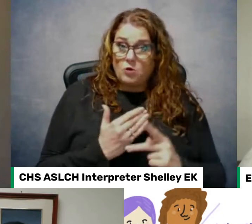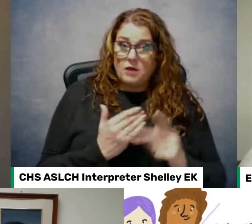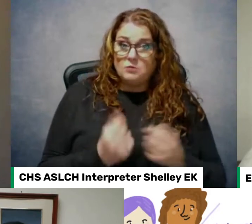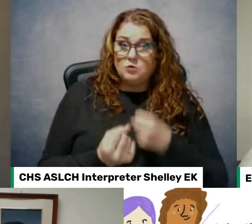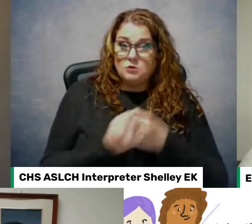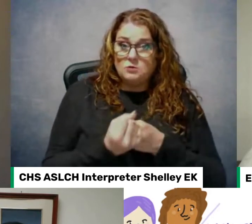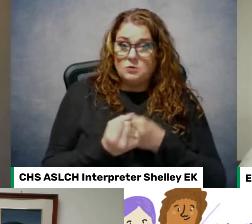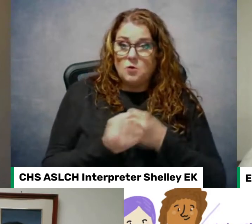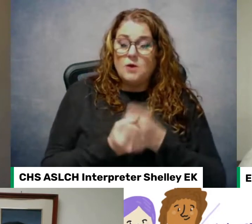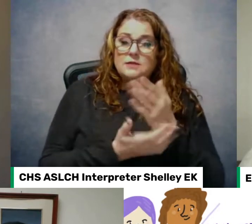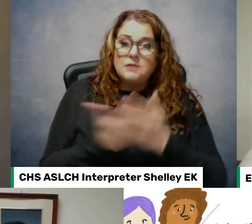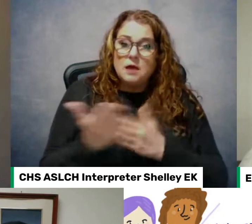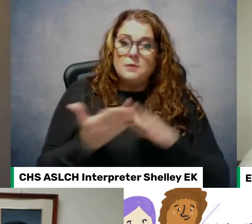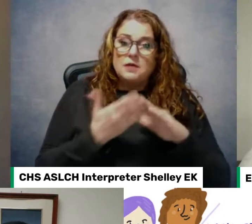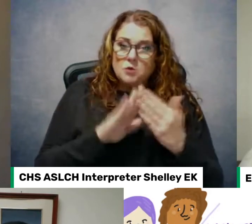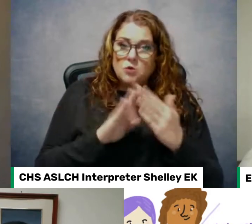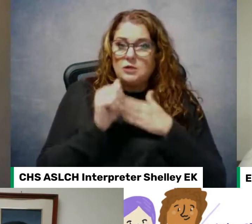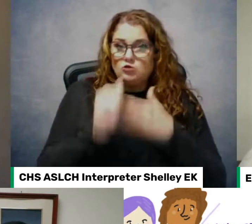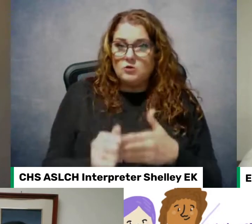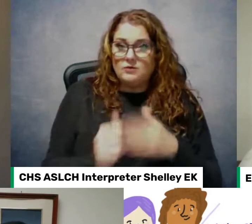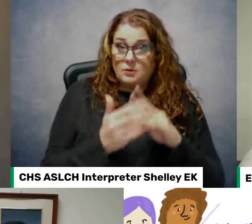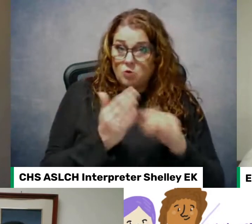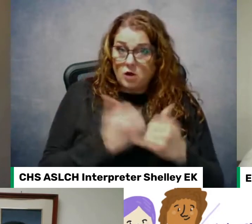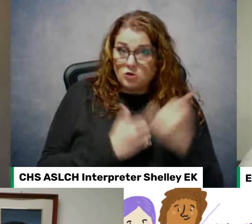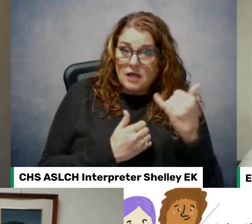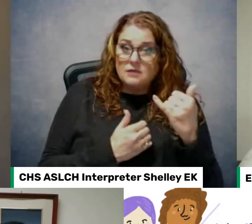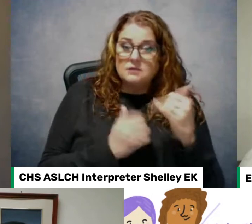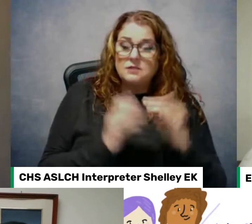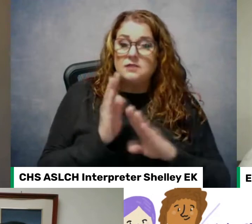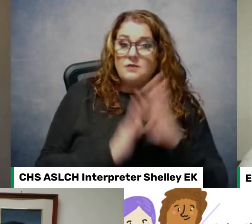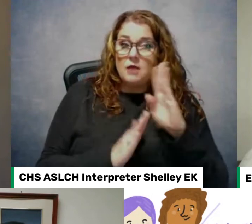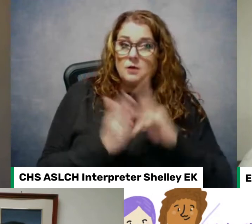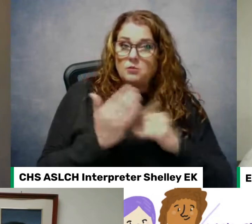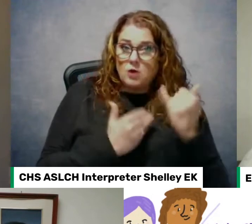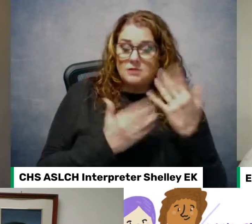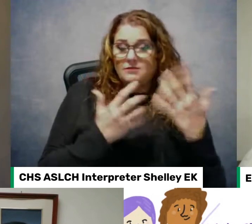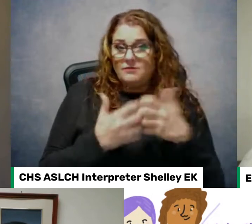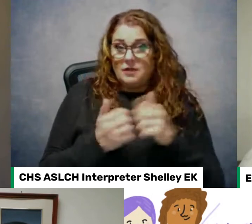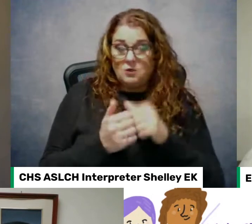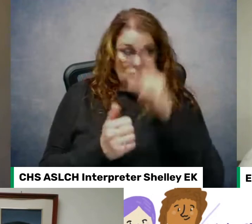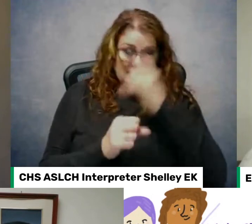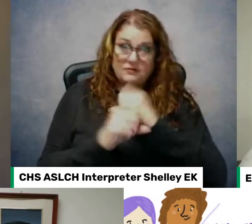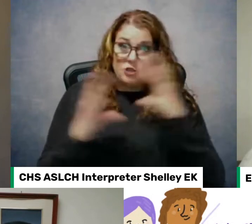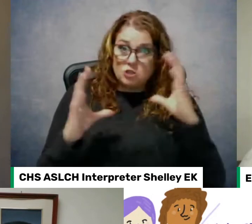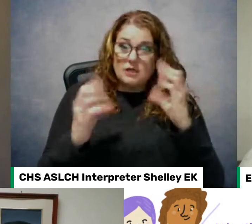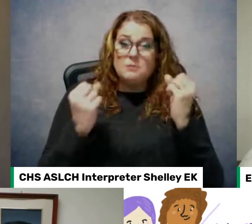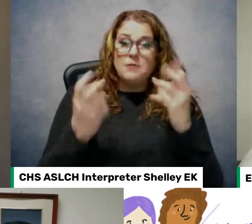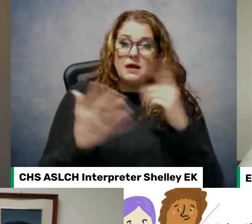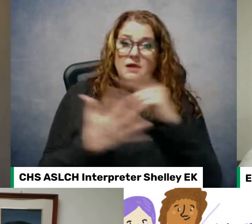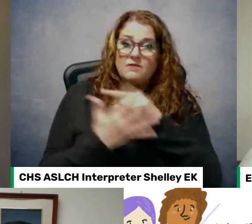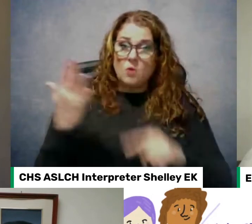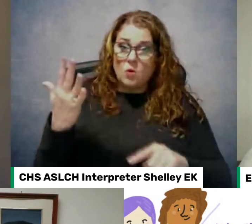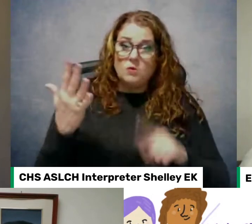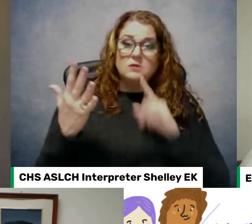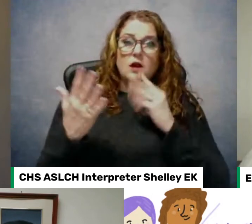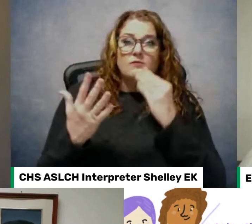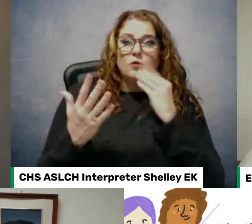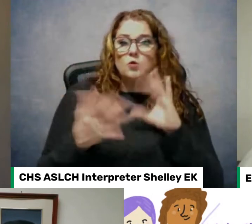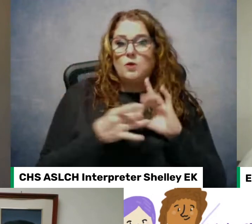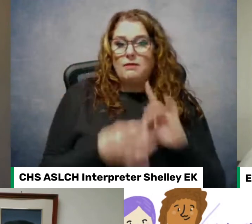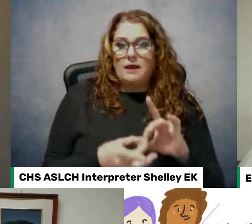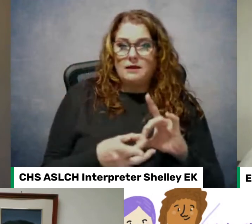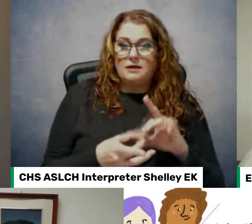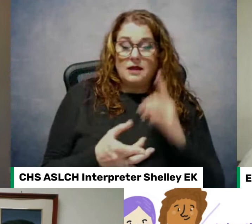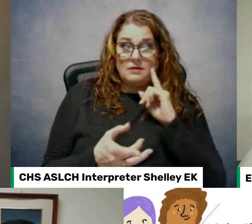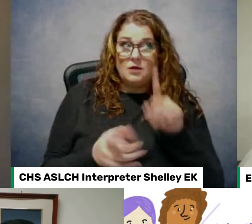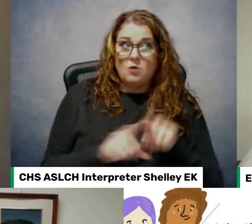support some community-driven projects, development projects that fit into this vision, a number of which are also food-related. And so I think there's